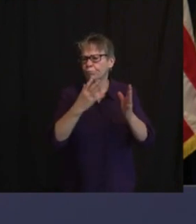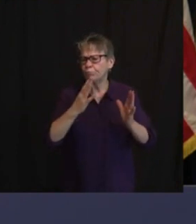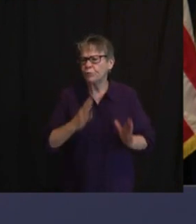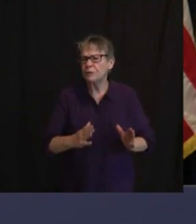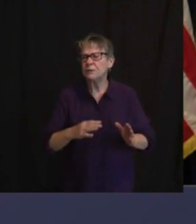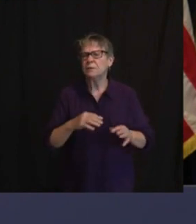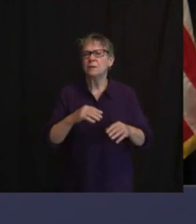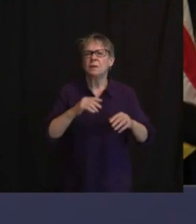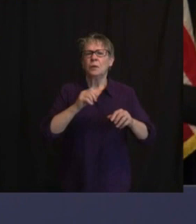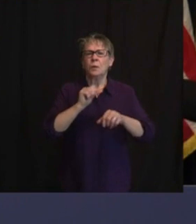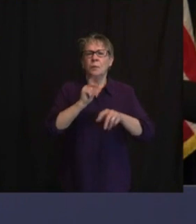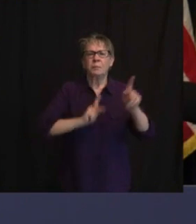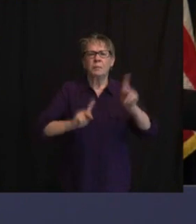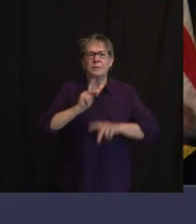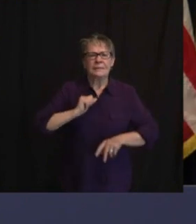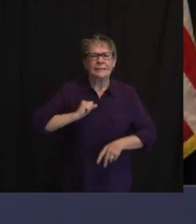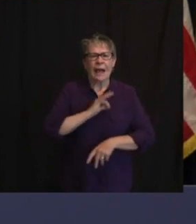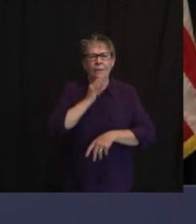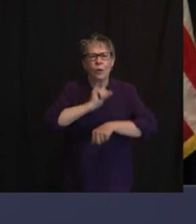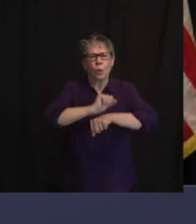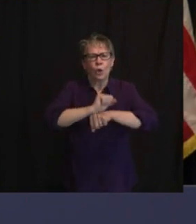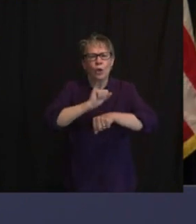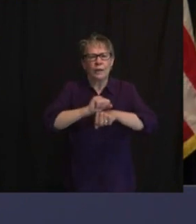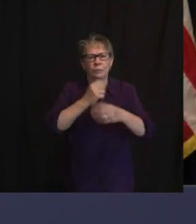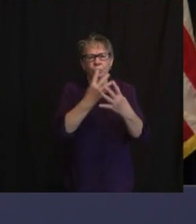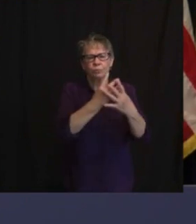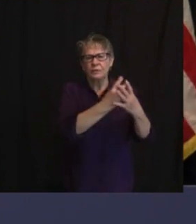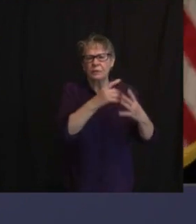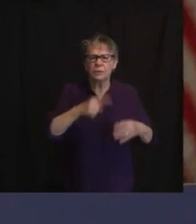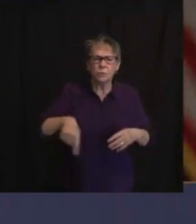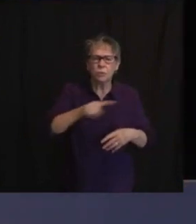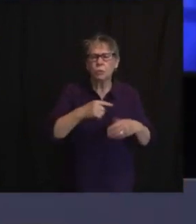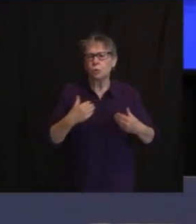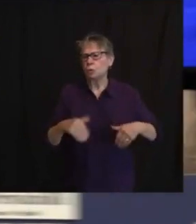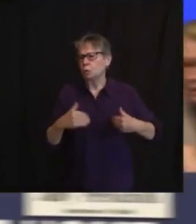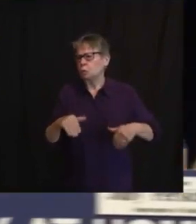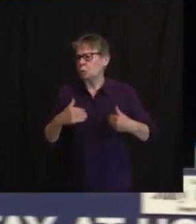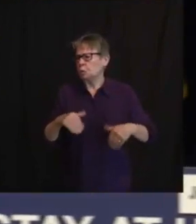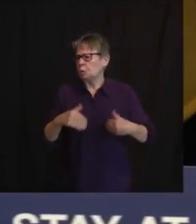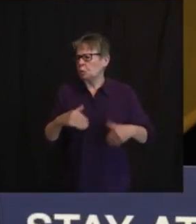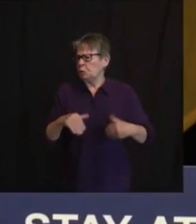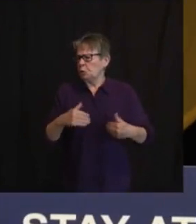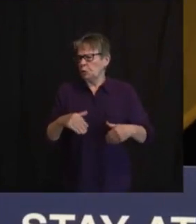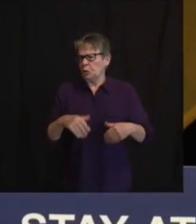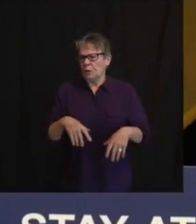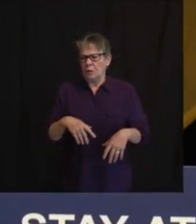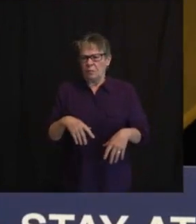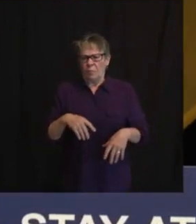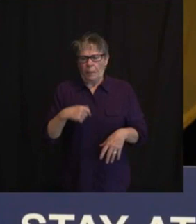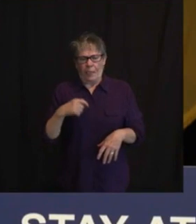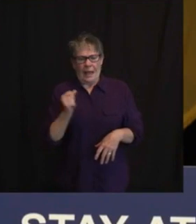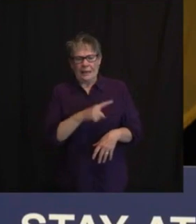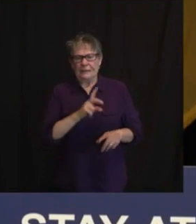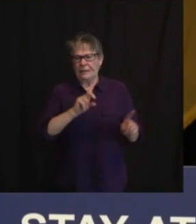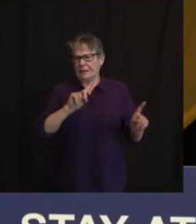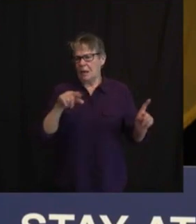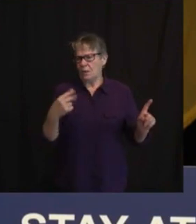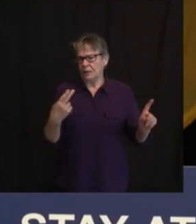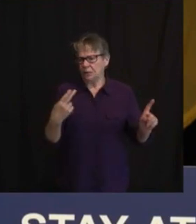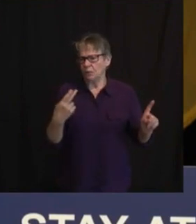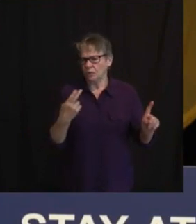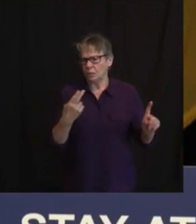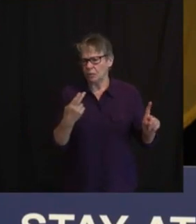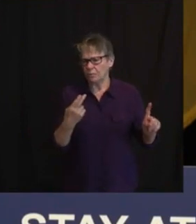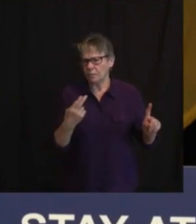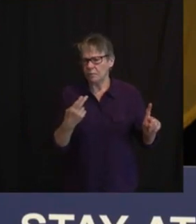protocol. It's already happening, right? So, The Department of Corrections has a full plan for universal testing. They've already started.